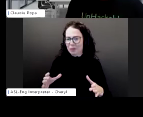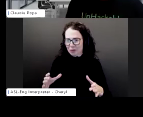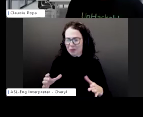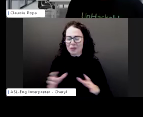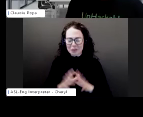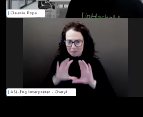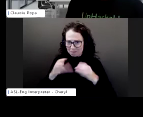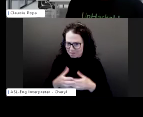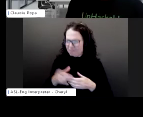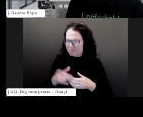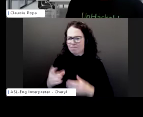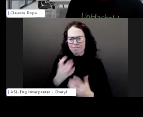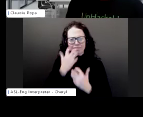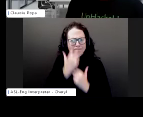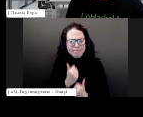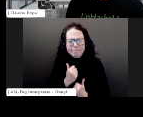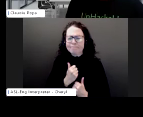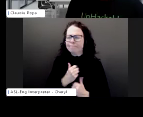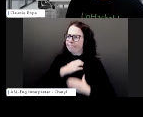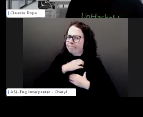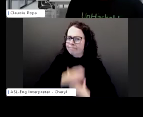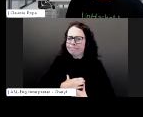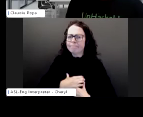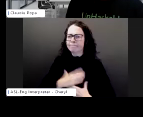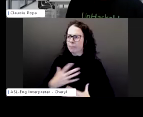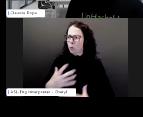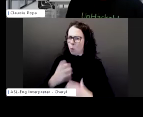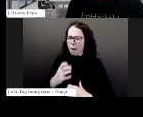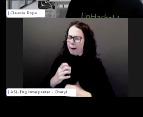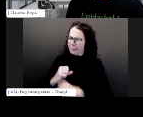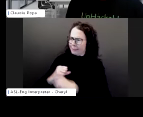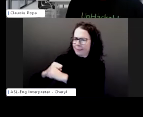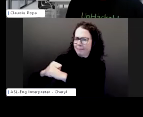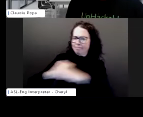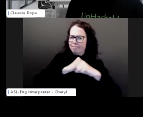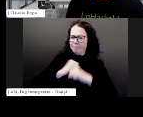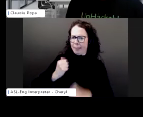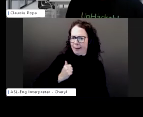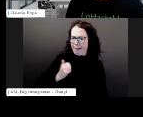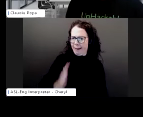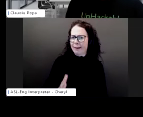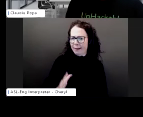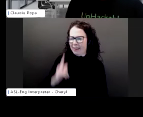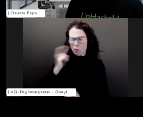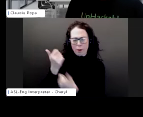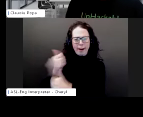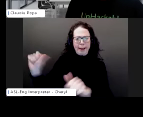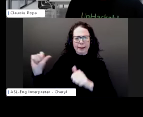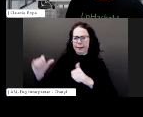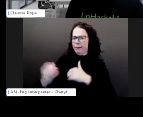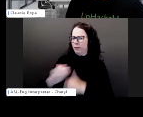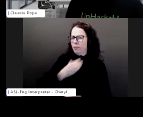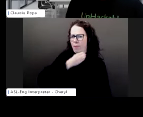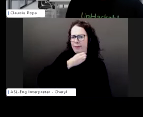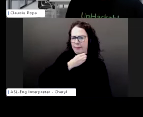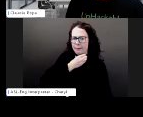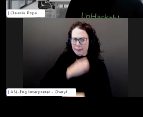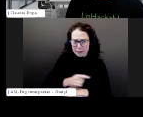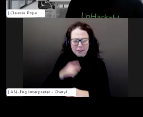about protecting Canadians from any form of digital threats. She combines strategic leadership with personal commitment to ensure